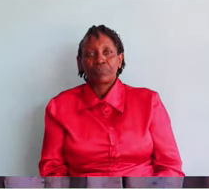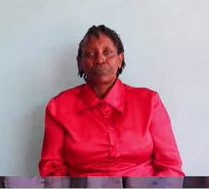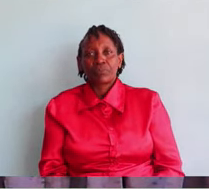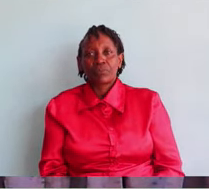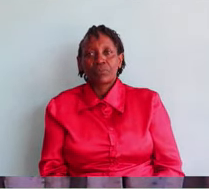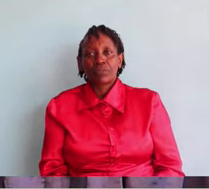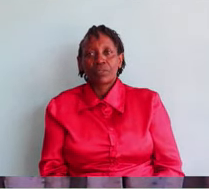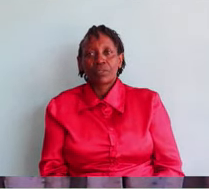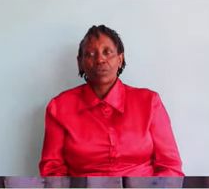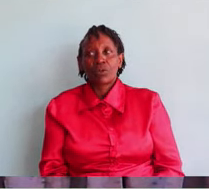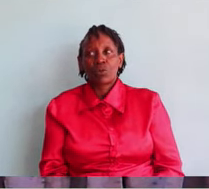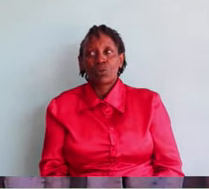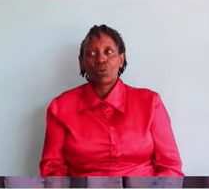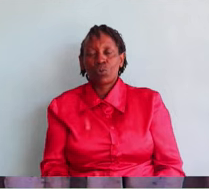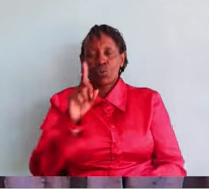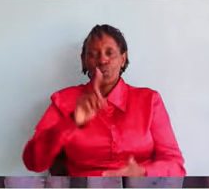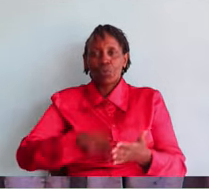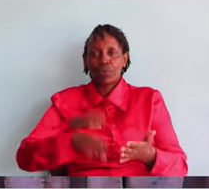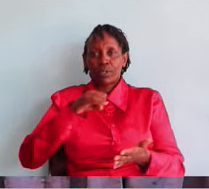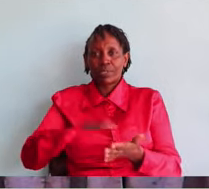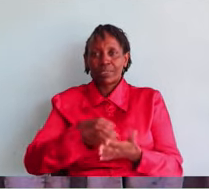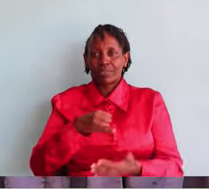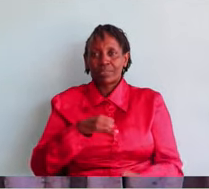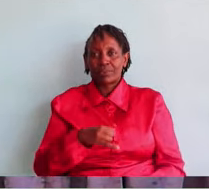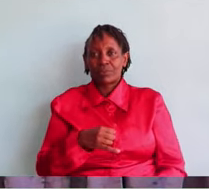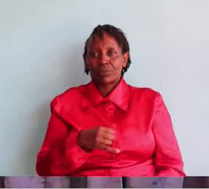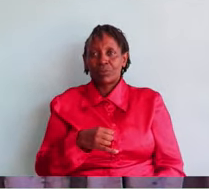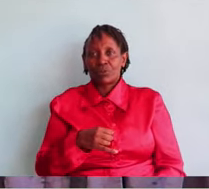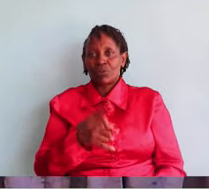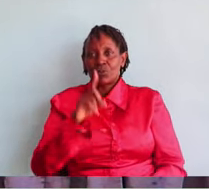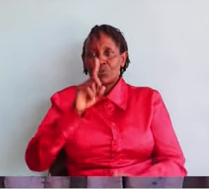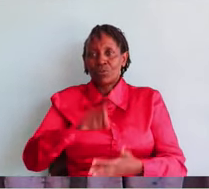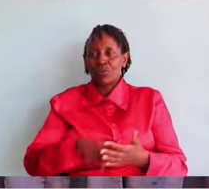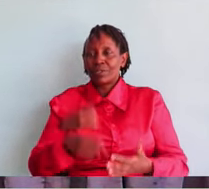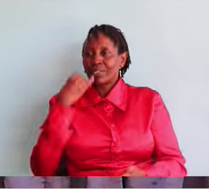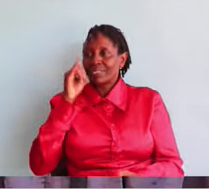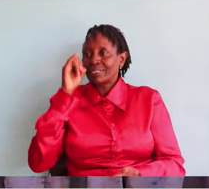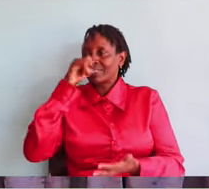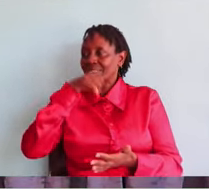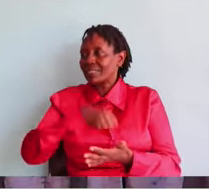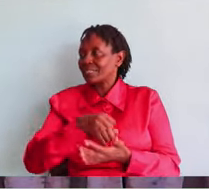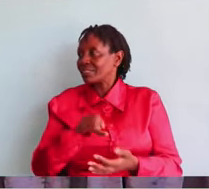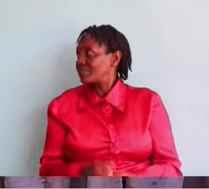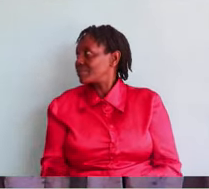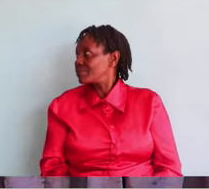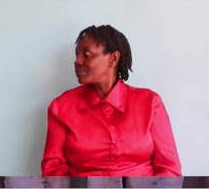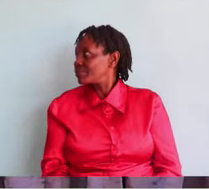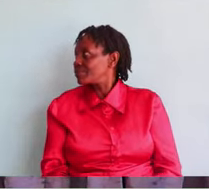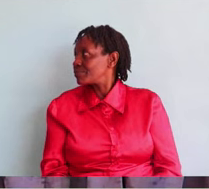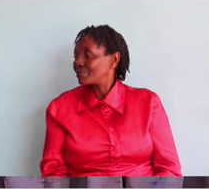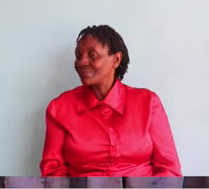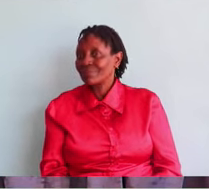what is it that we can do? And loving was here. My school